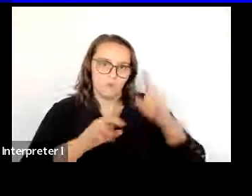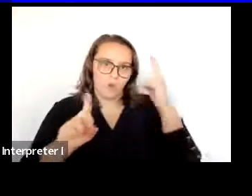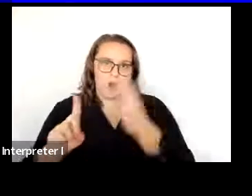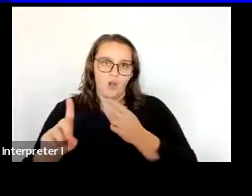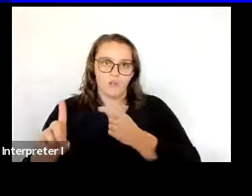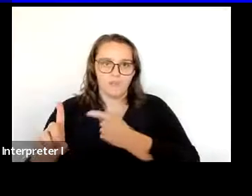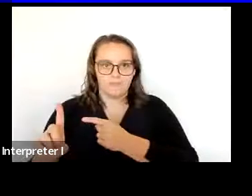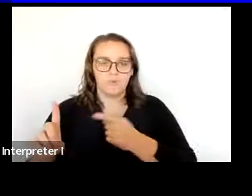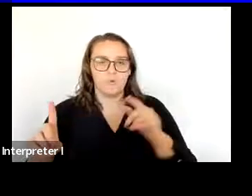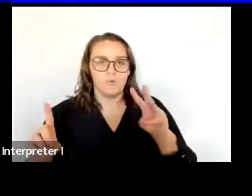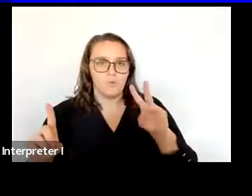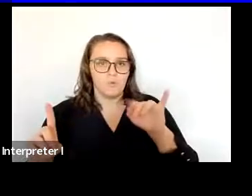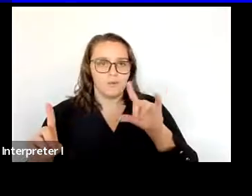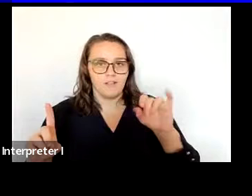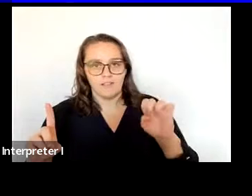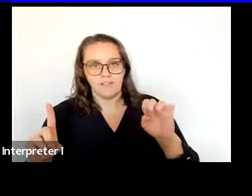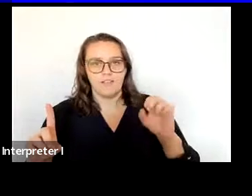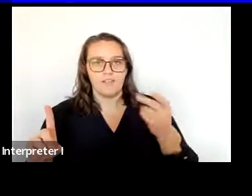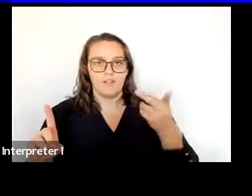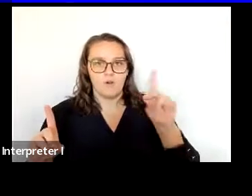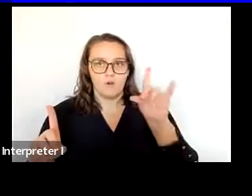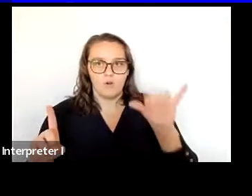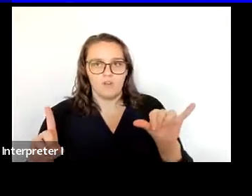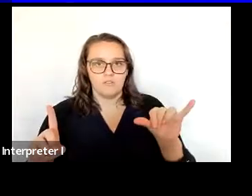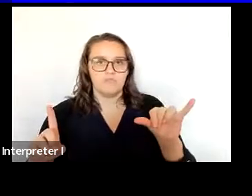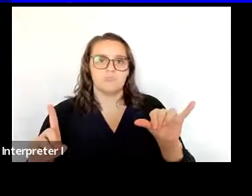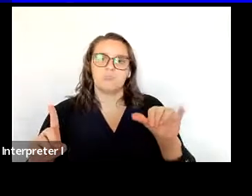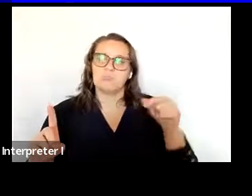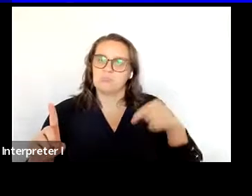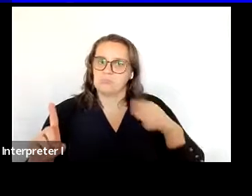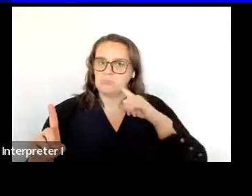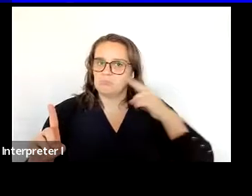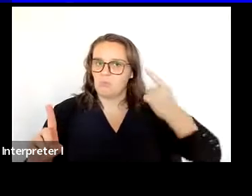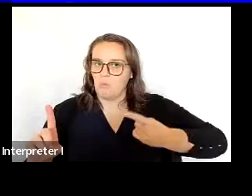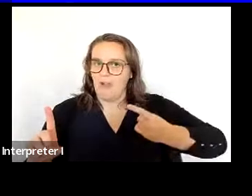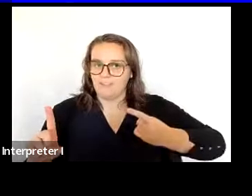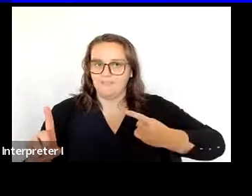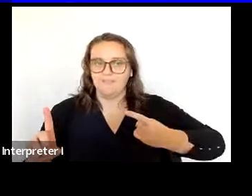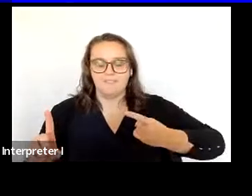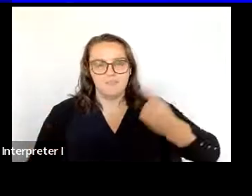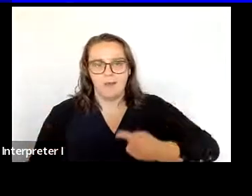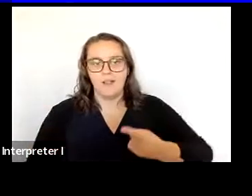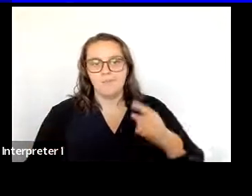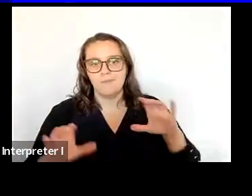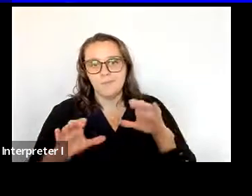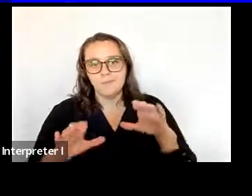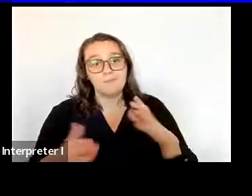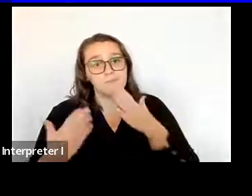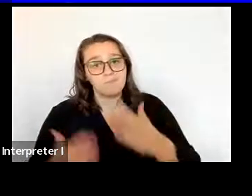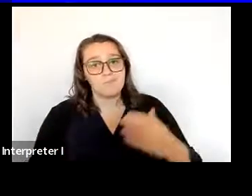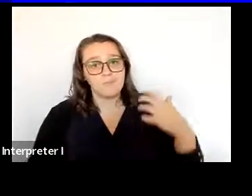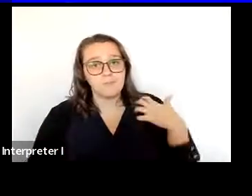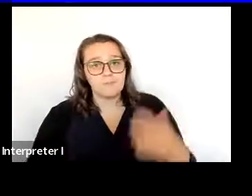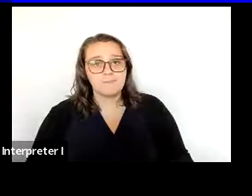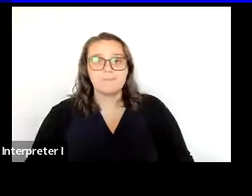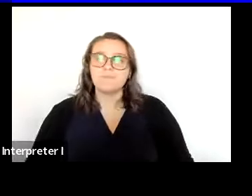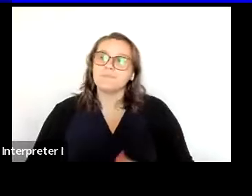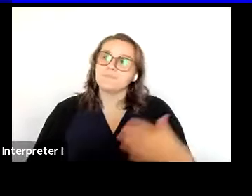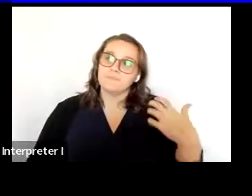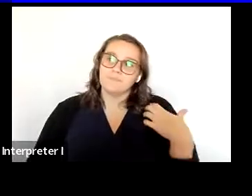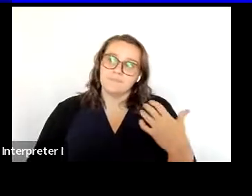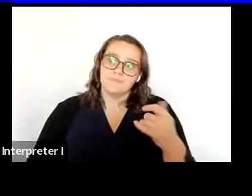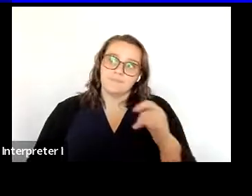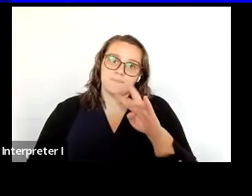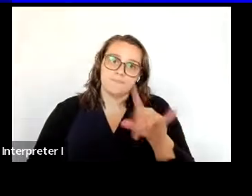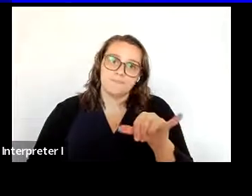others. This is just the right thing to do, Mr. Chairman. So thank you very much. Thank you, Mr. Gray. Is